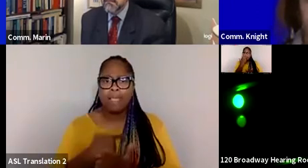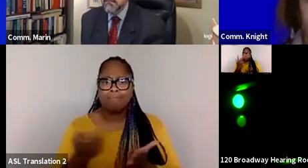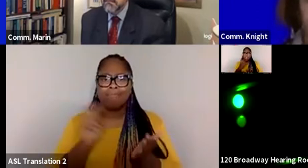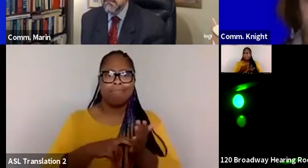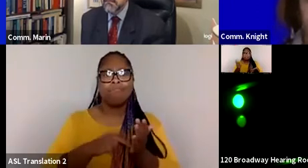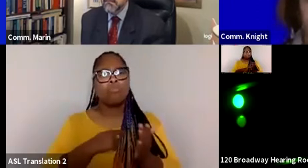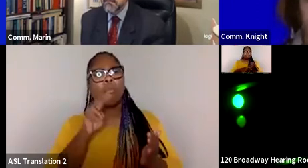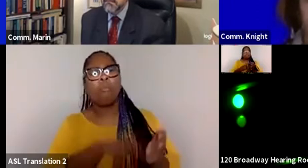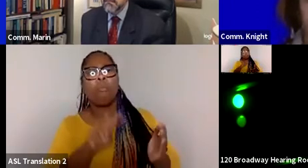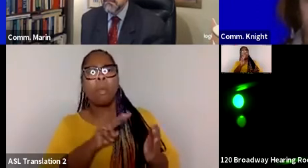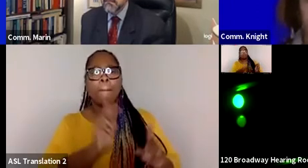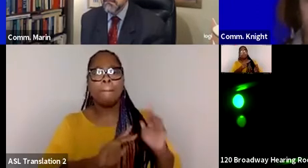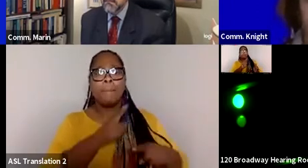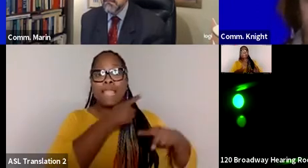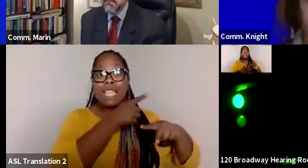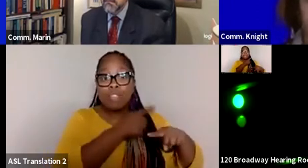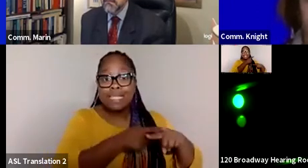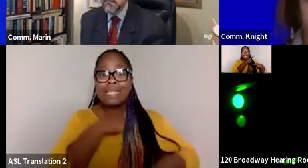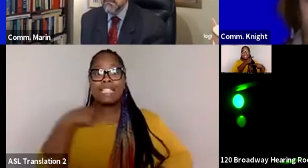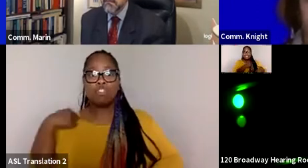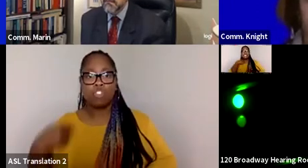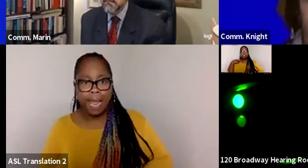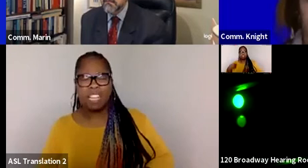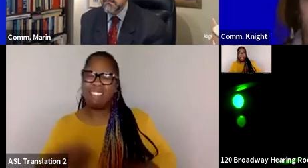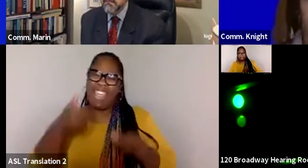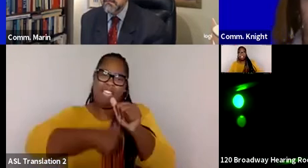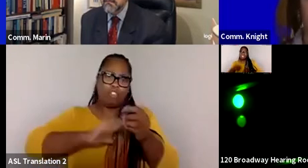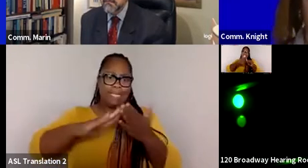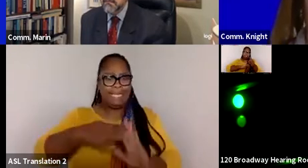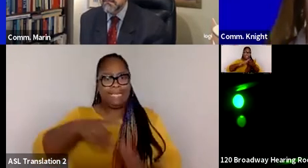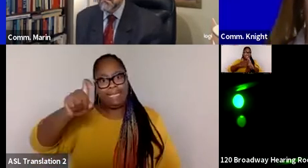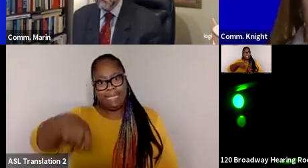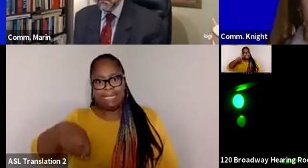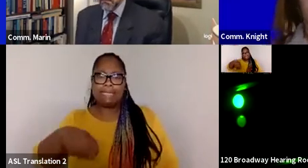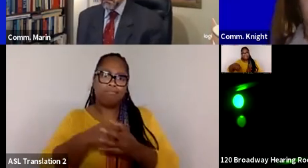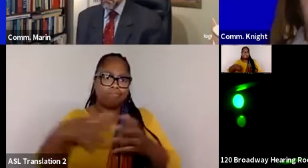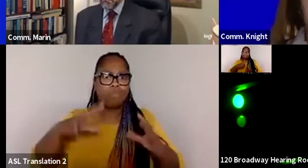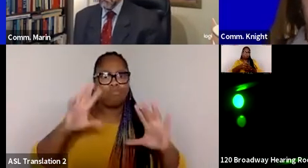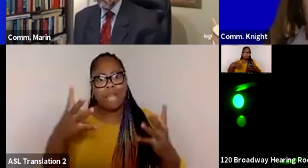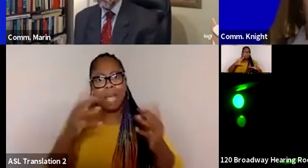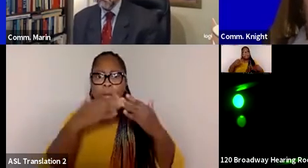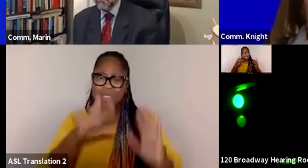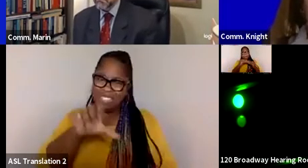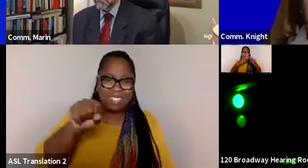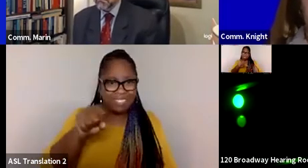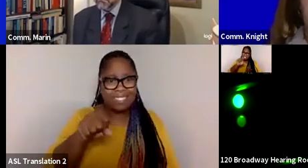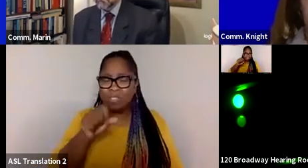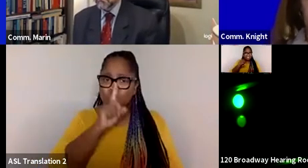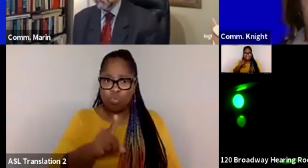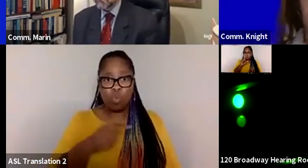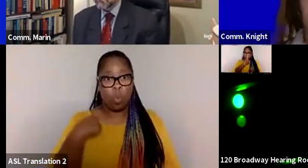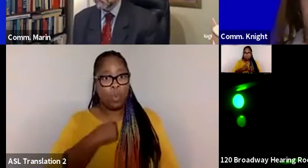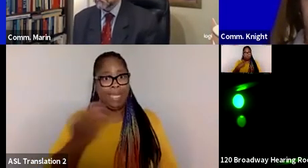China and people in Greece that were talking about every city has a need. We do need more housing. We need more housing. And we have Windsor